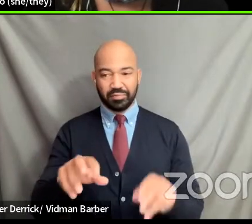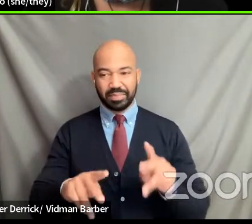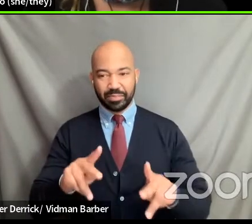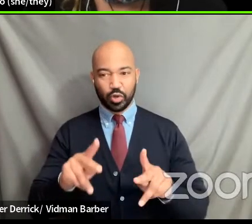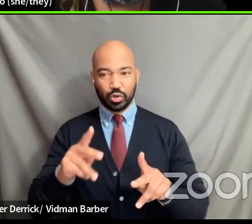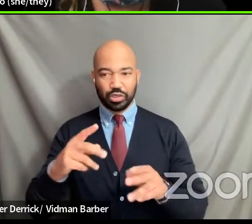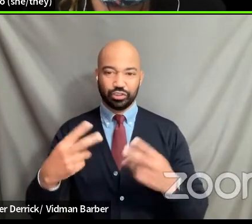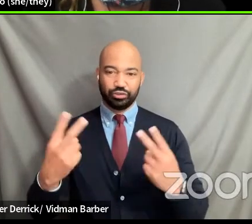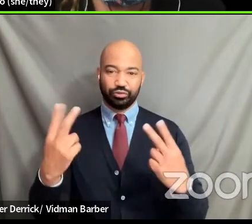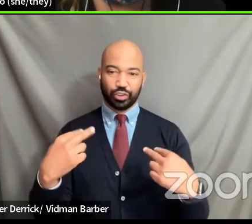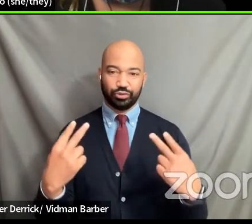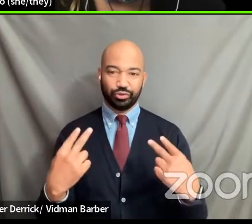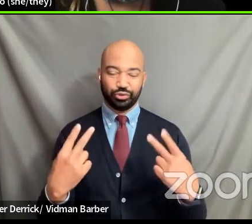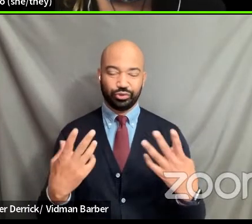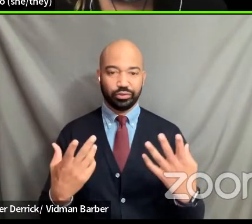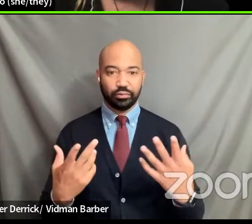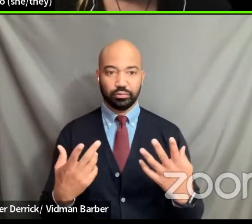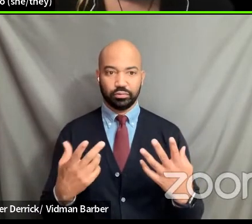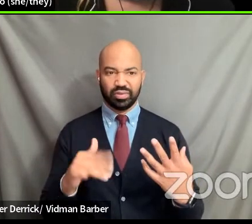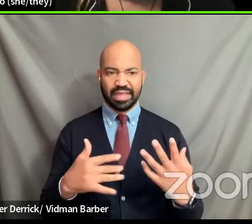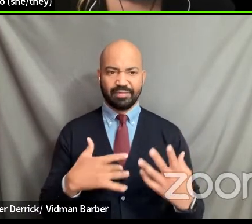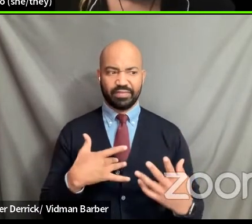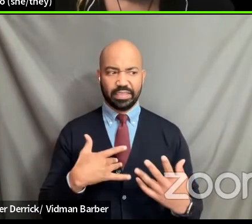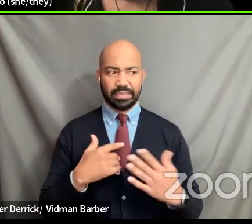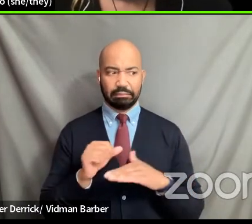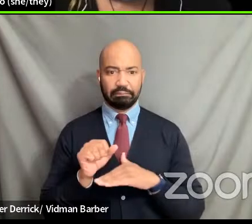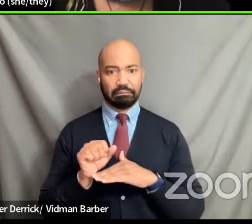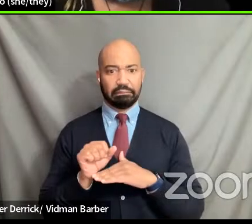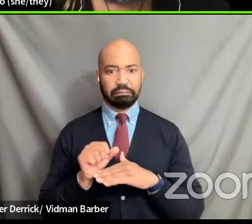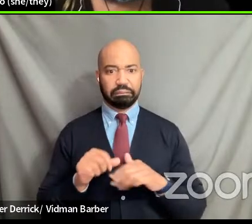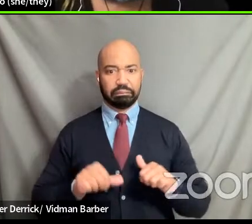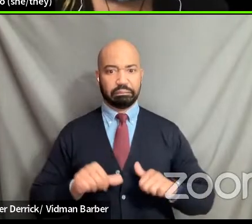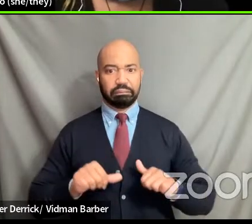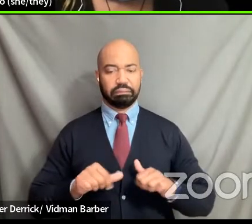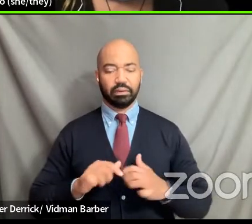just wondering, how do you overcome that?